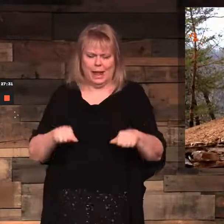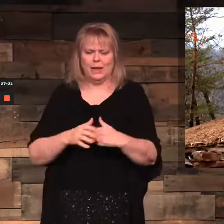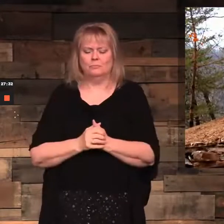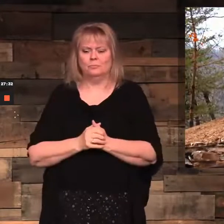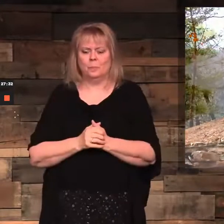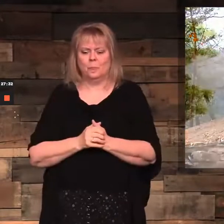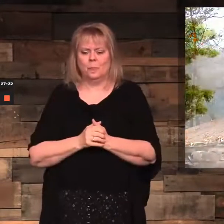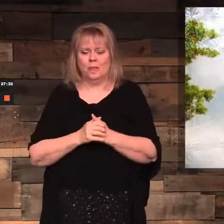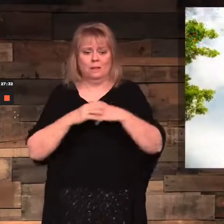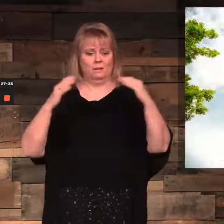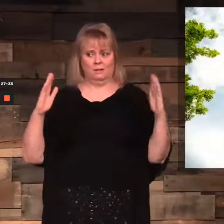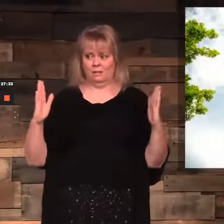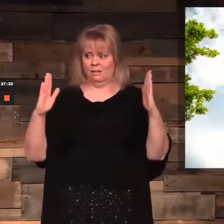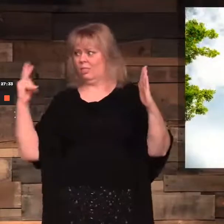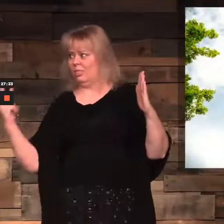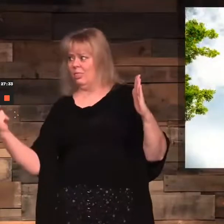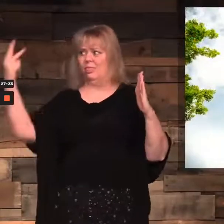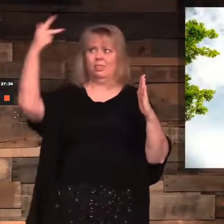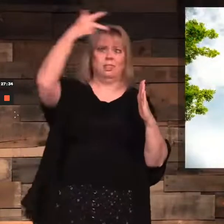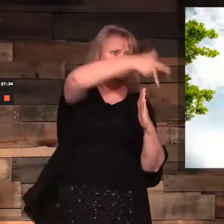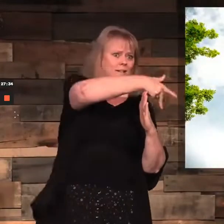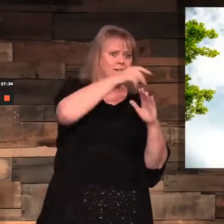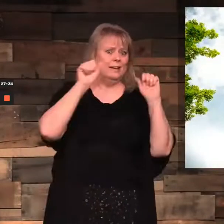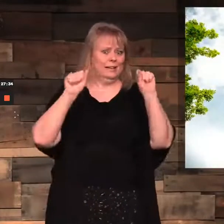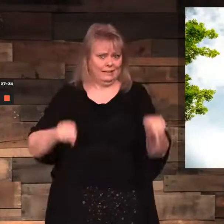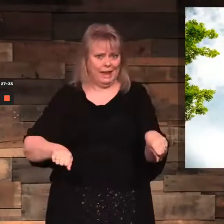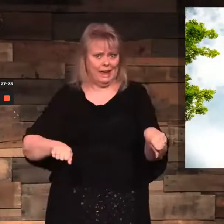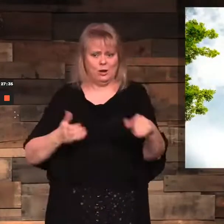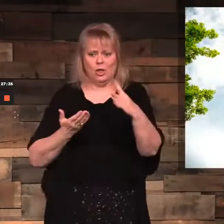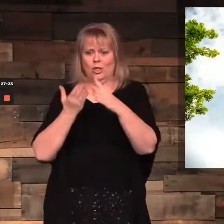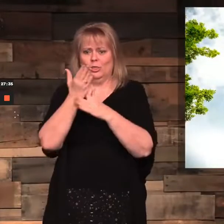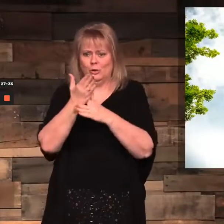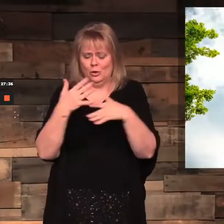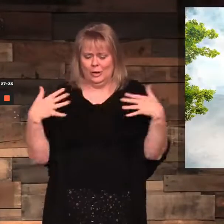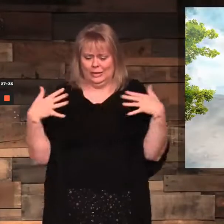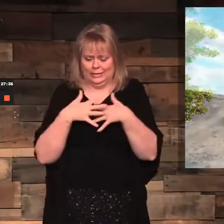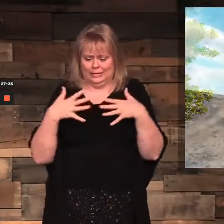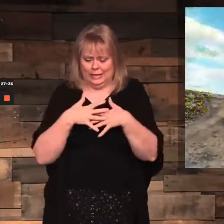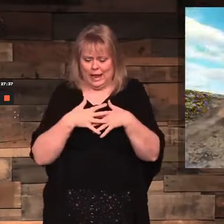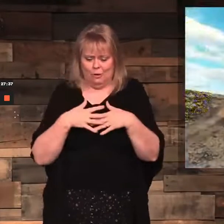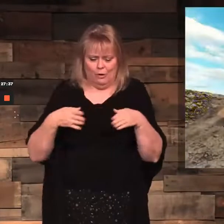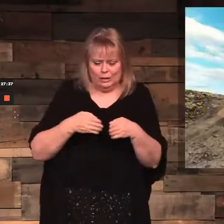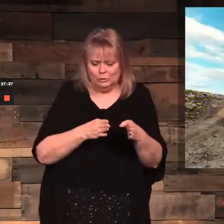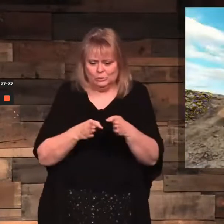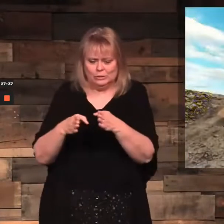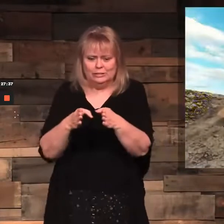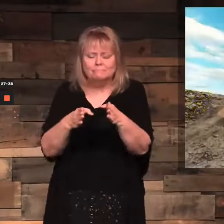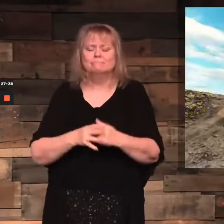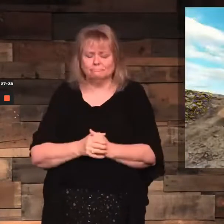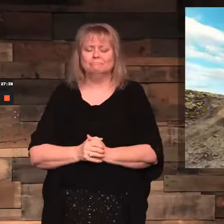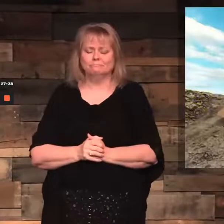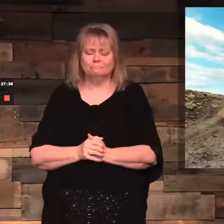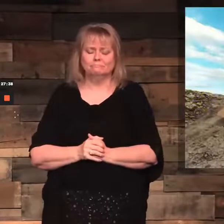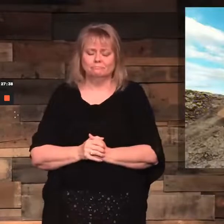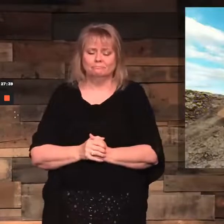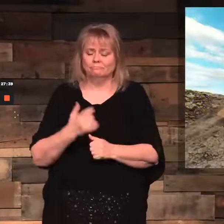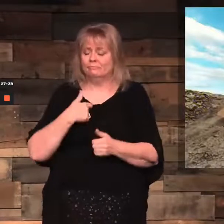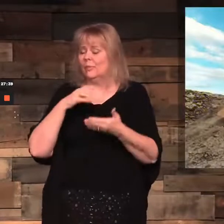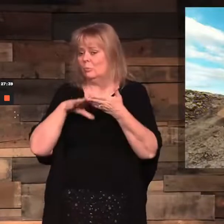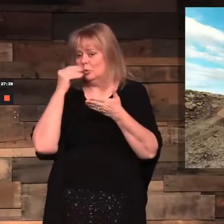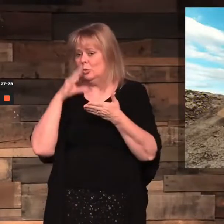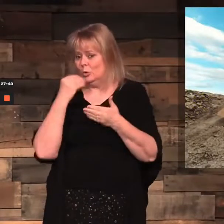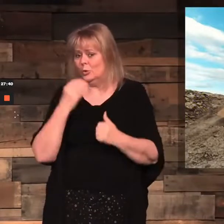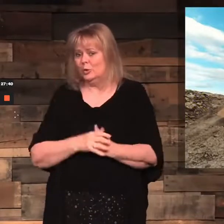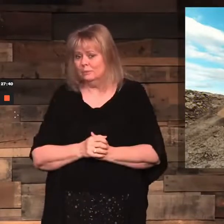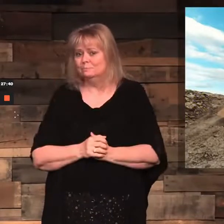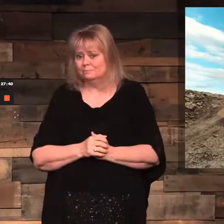fly to get us through the scary passages. And I'm learning to shut